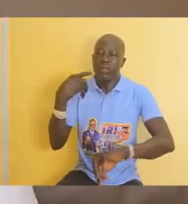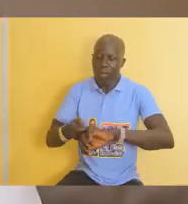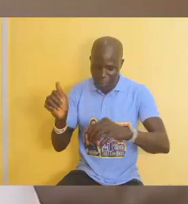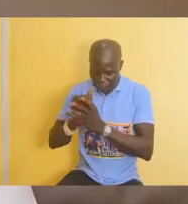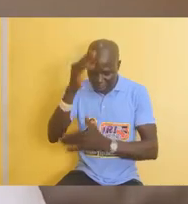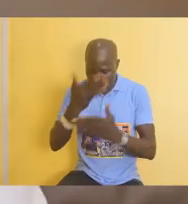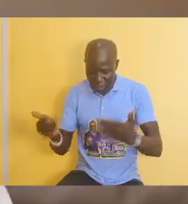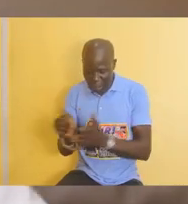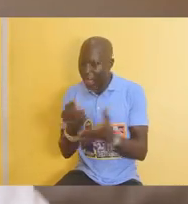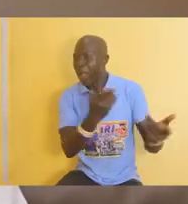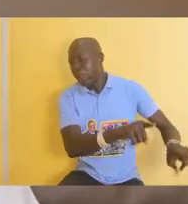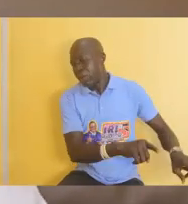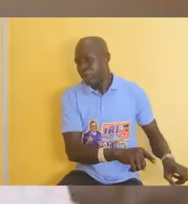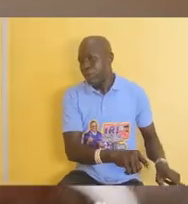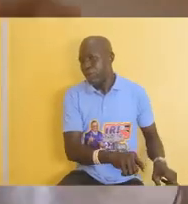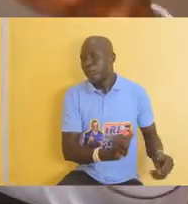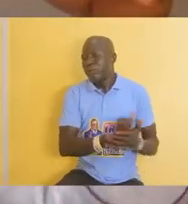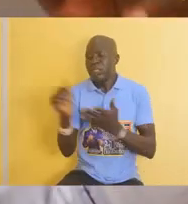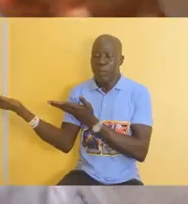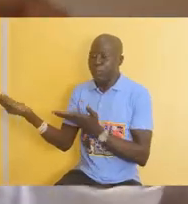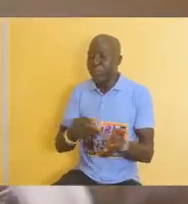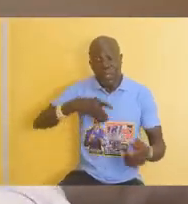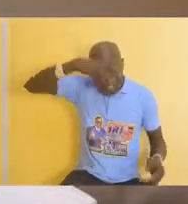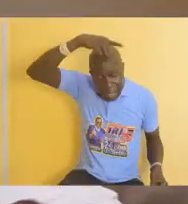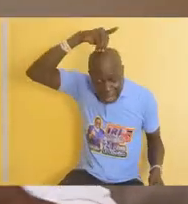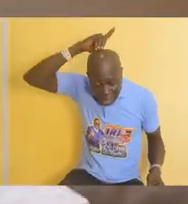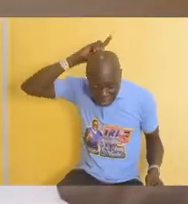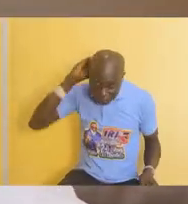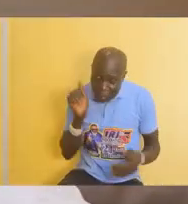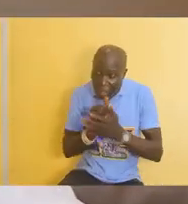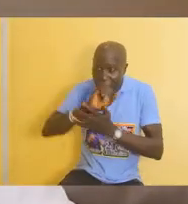Their day was very tough. But there is one that is powerful. Daniel has been roped.